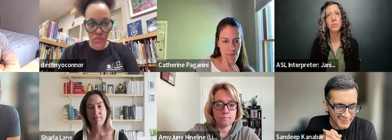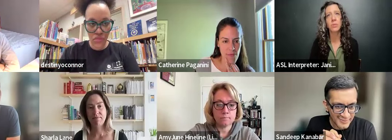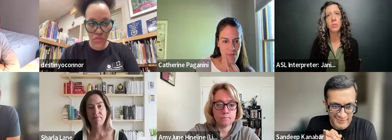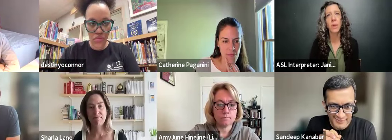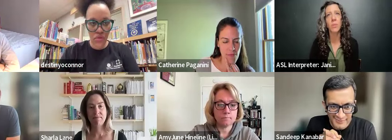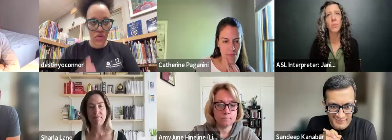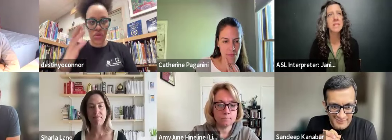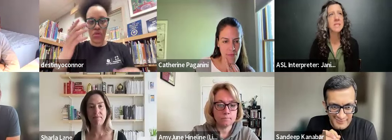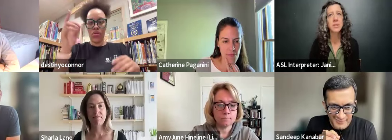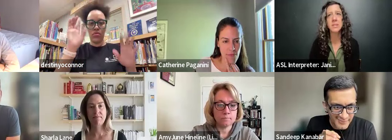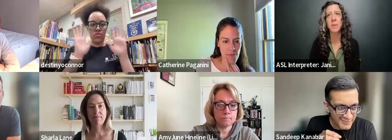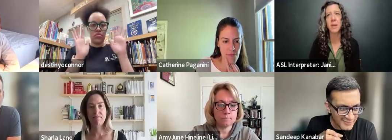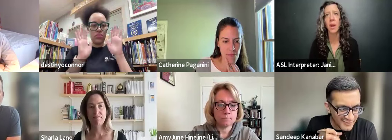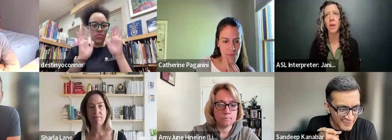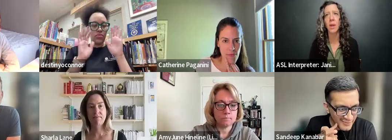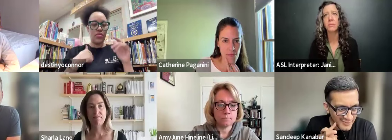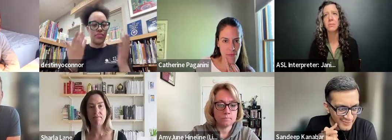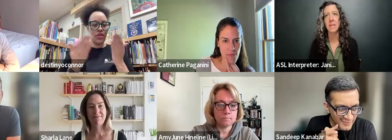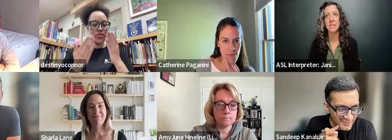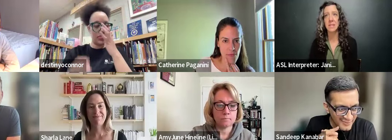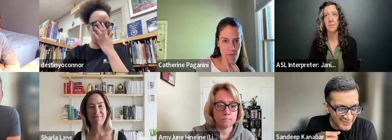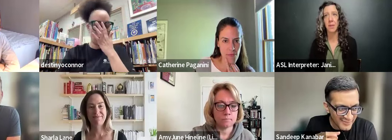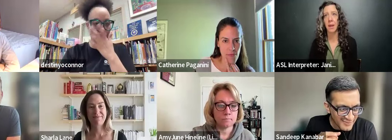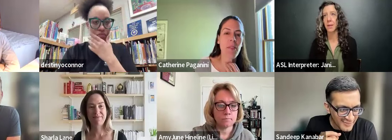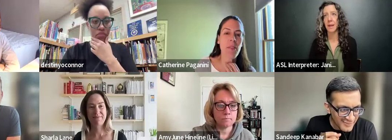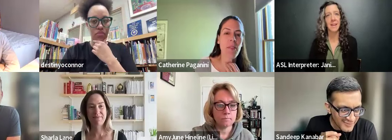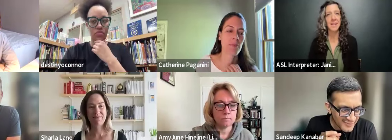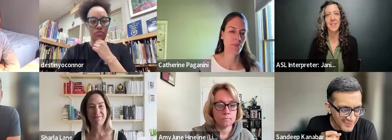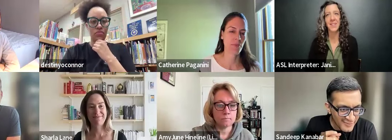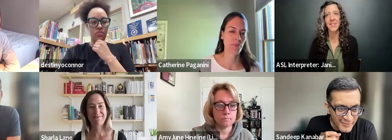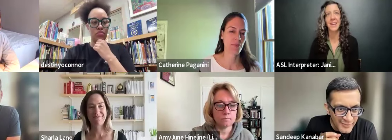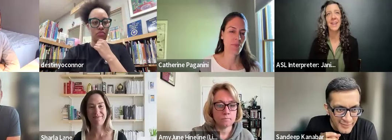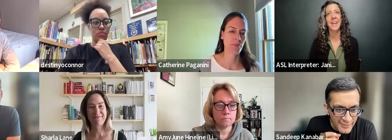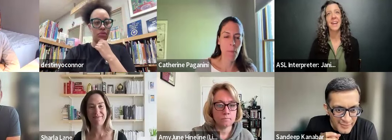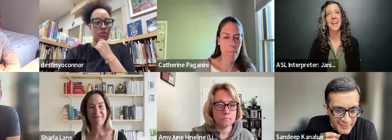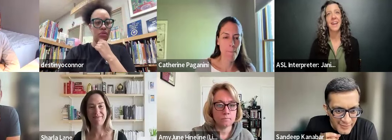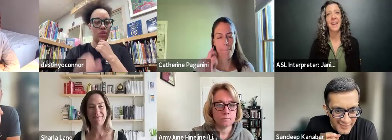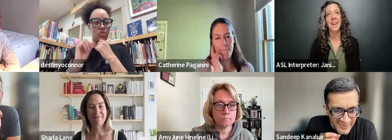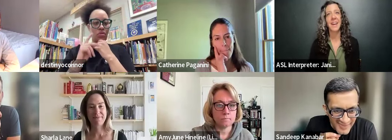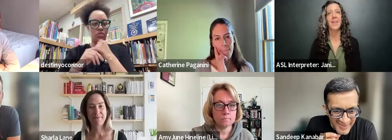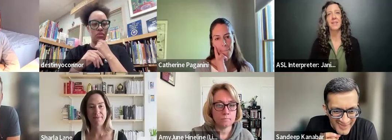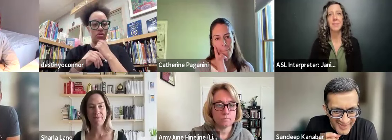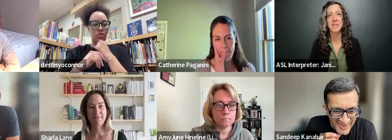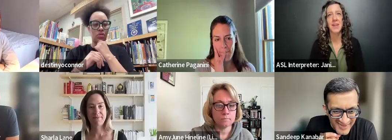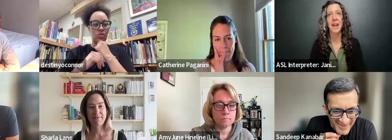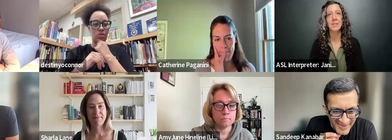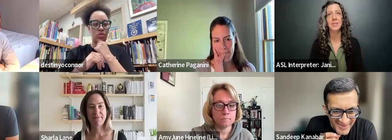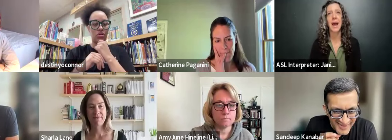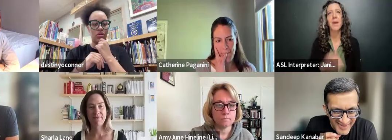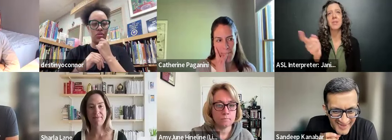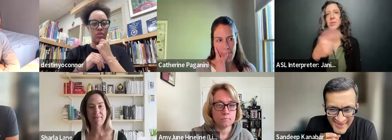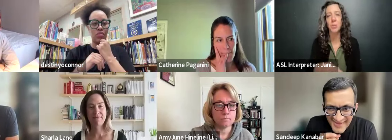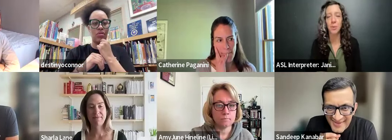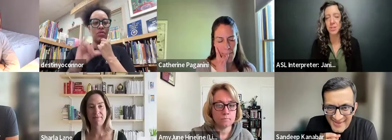to... Wait, Destiny disappeared. Where are you? Destiny says, I'm right here. I didn't go anywhere. Okay, Rob says, all right, I